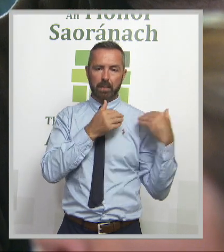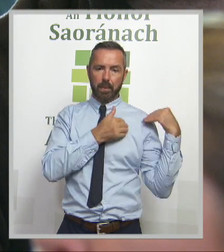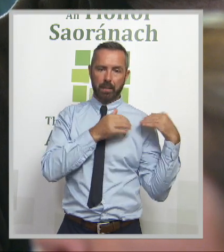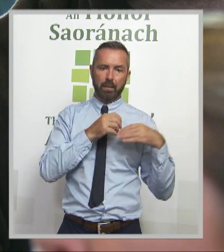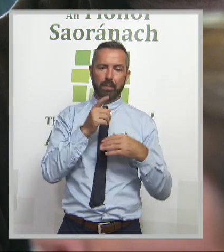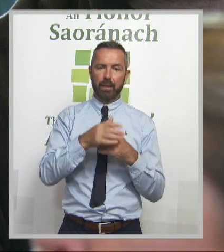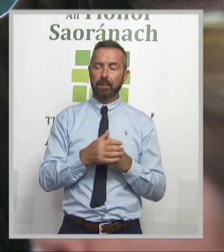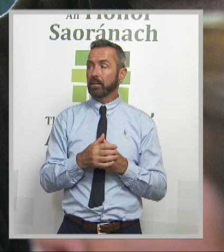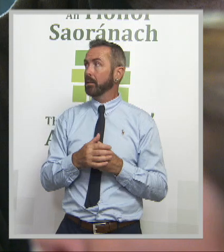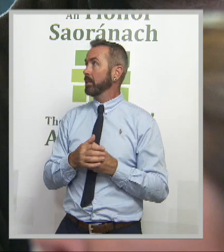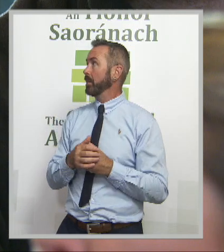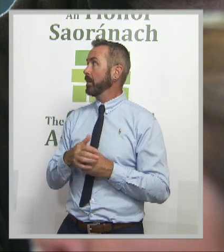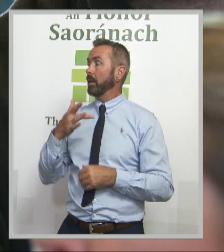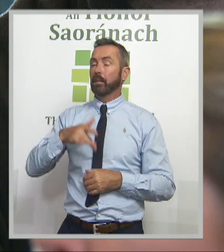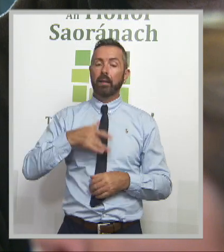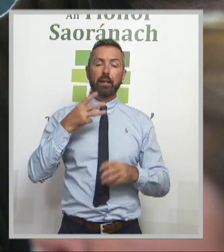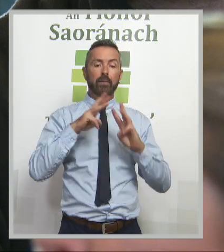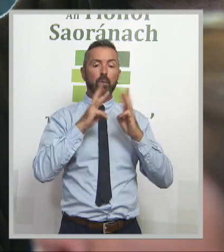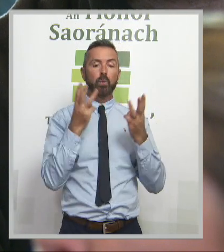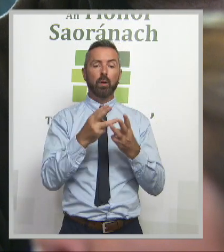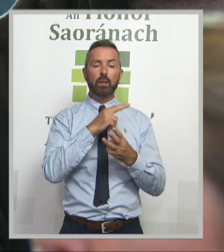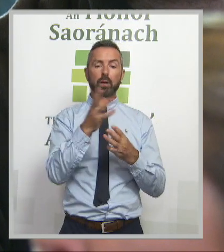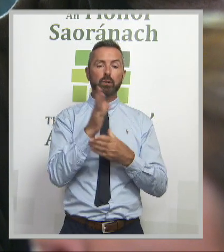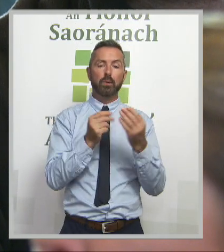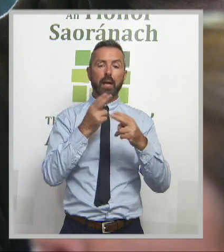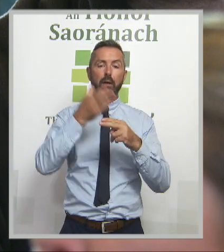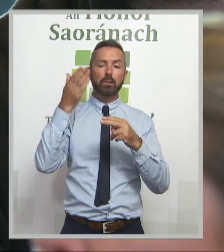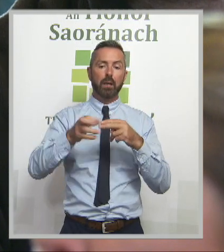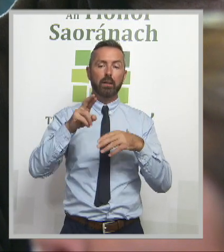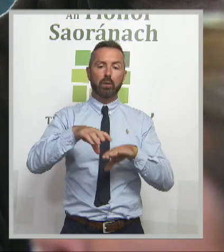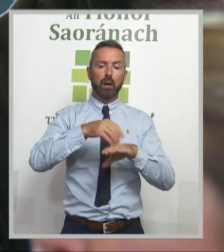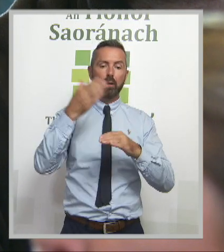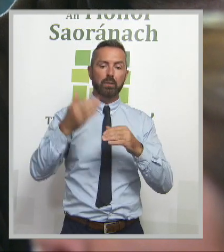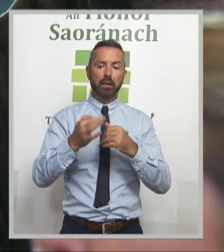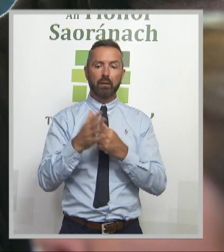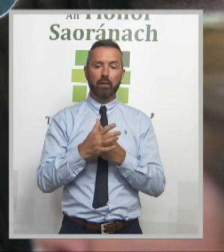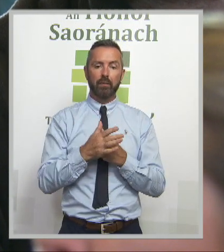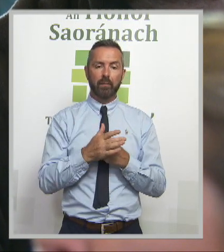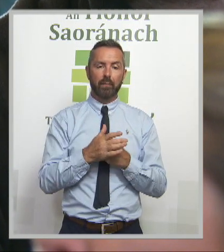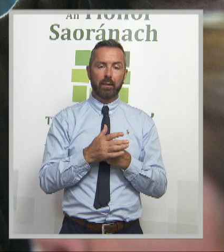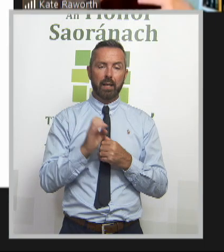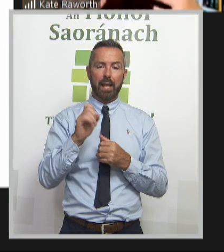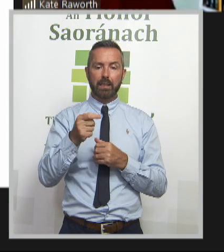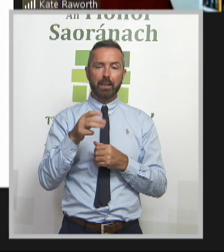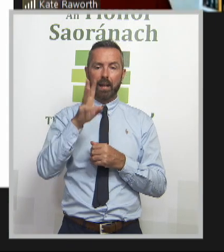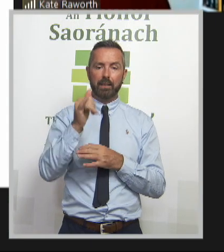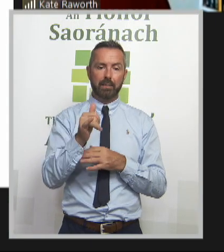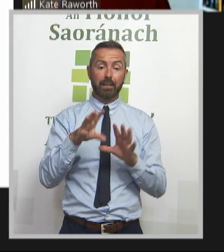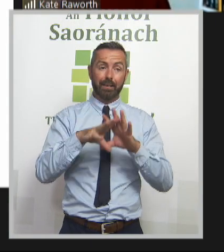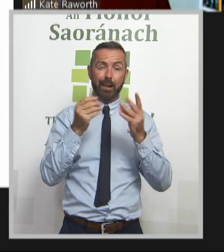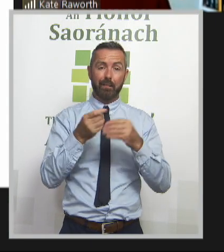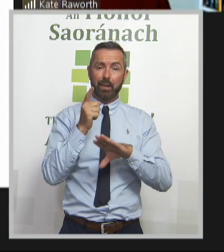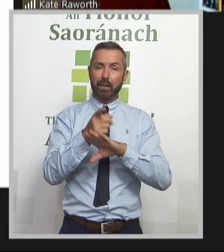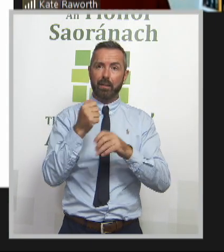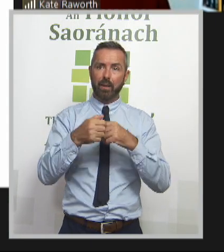world isn't something outside, on the side of an externality to our world and economy. It's everything that we